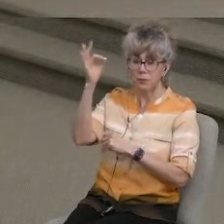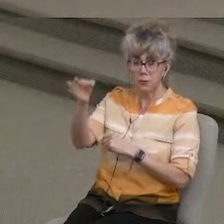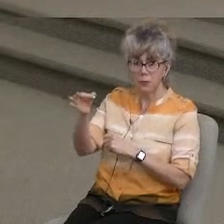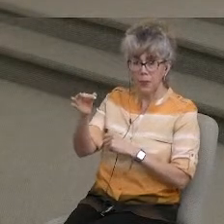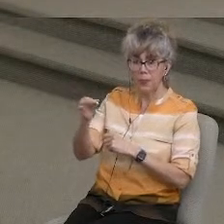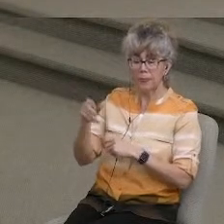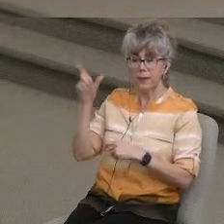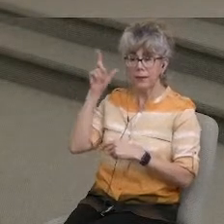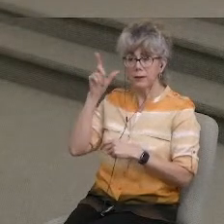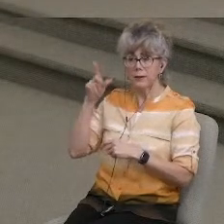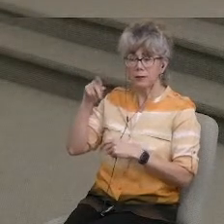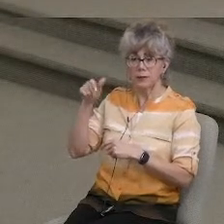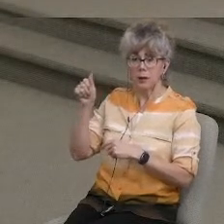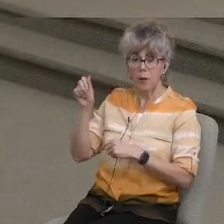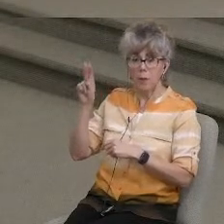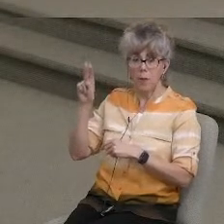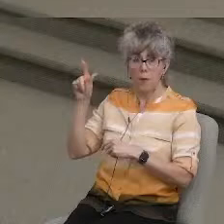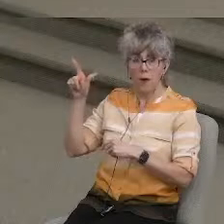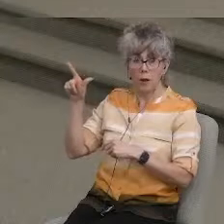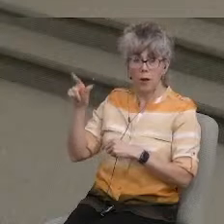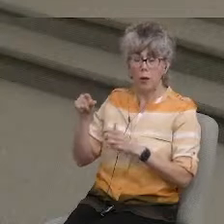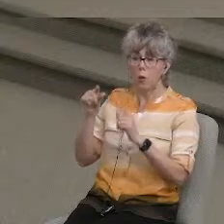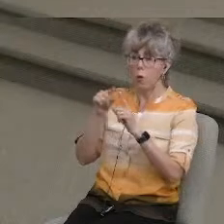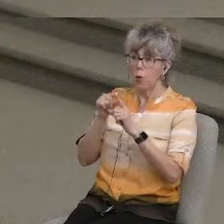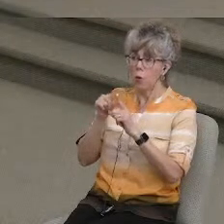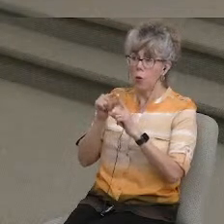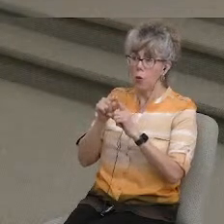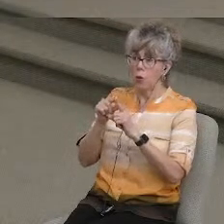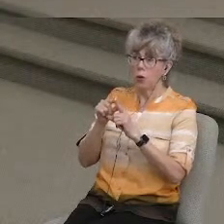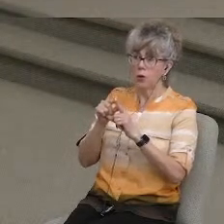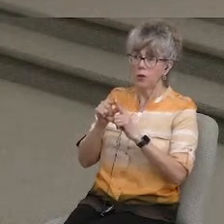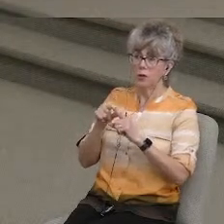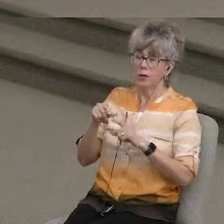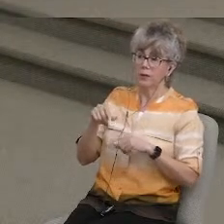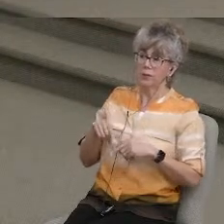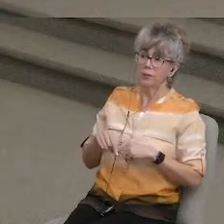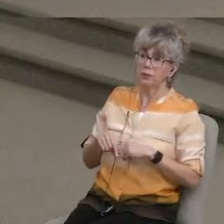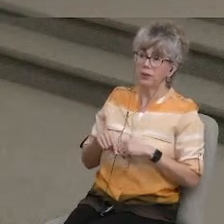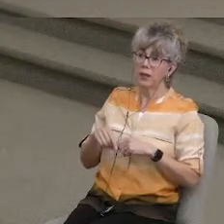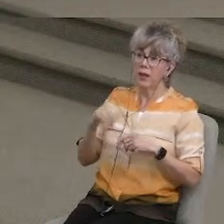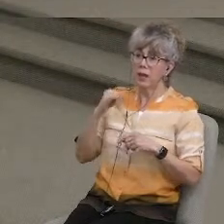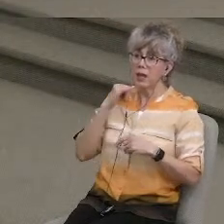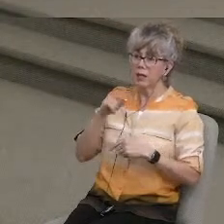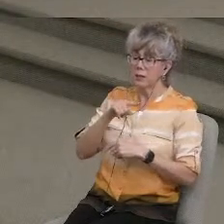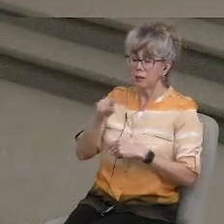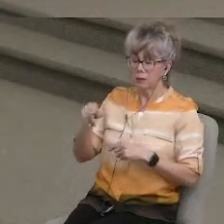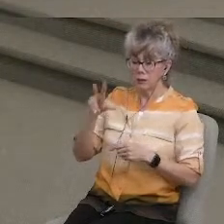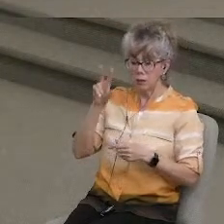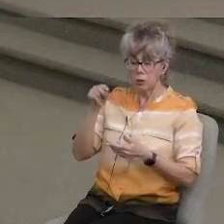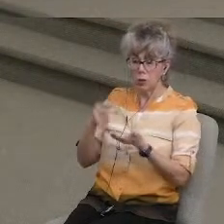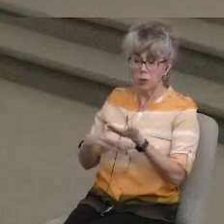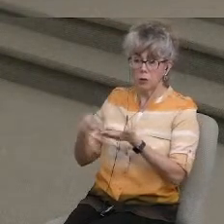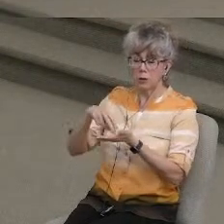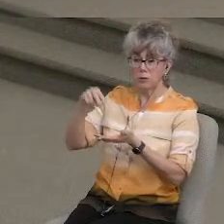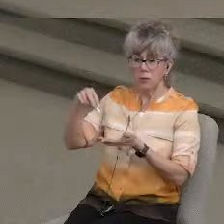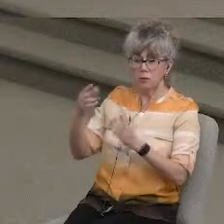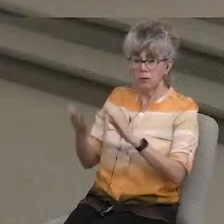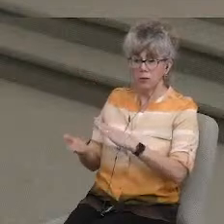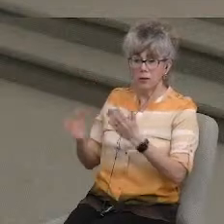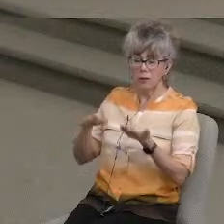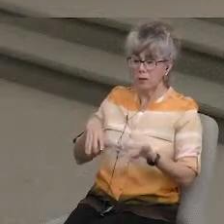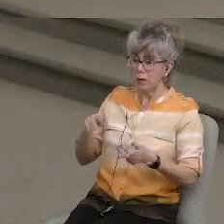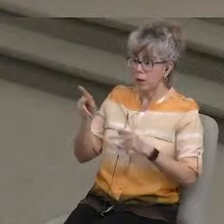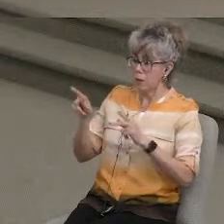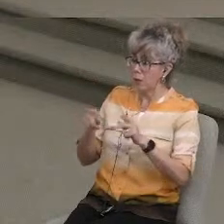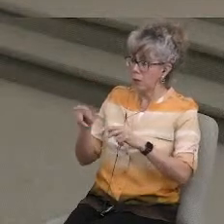Listen to Paul's words in 1 Corinthians 15, that great resurrection chapter. If there is no resurrection of the dead, there were people in